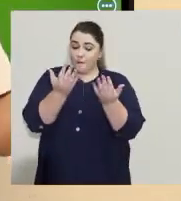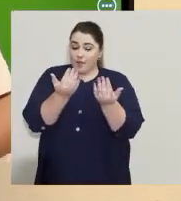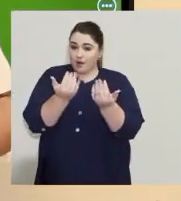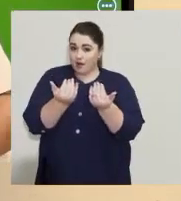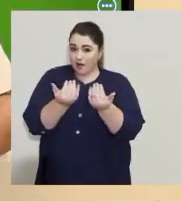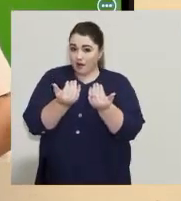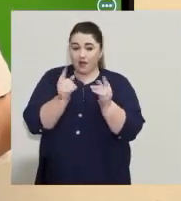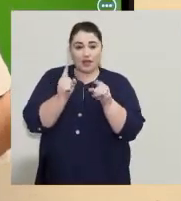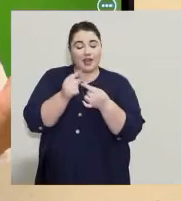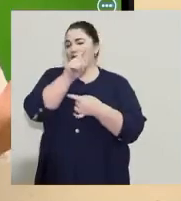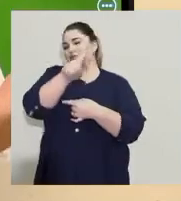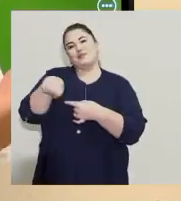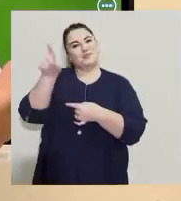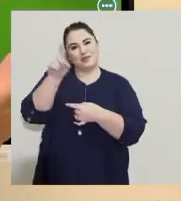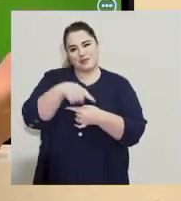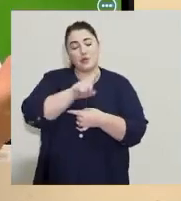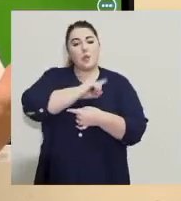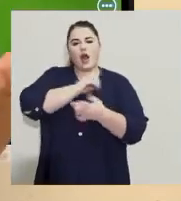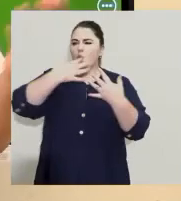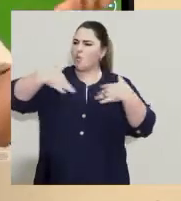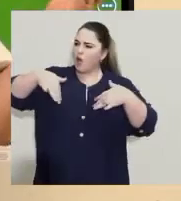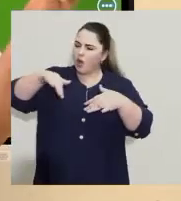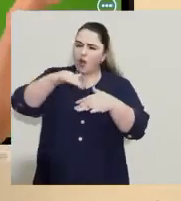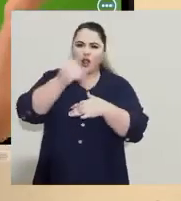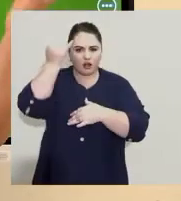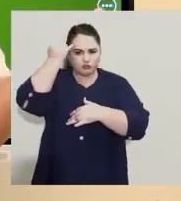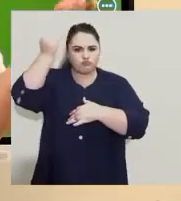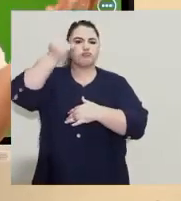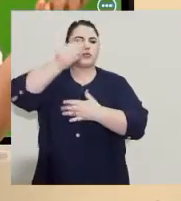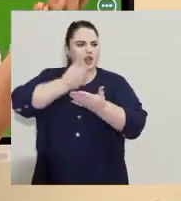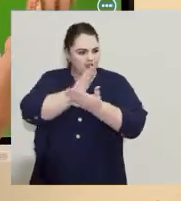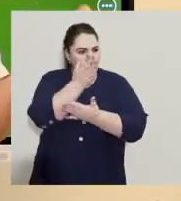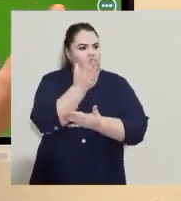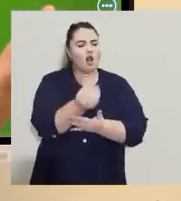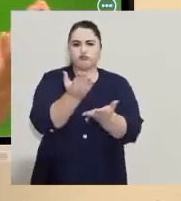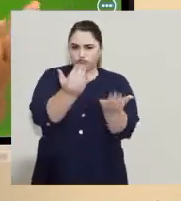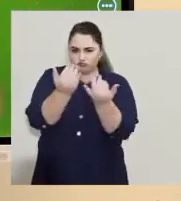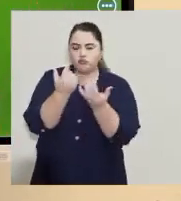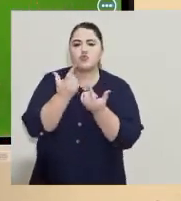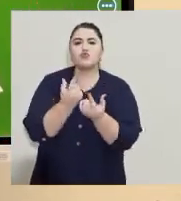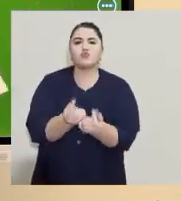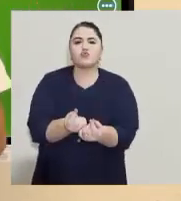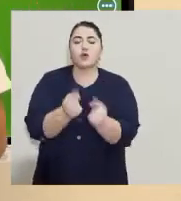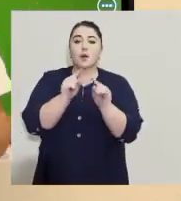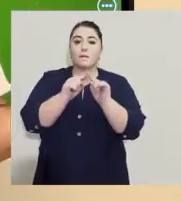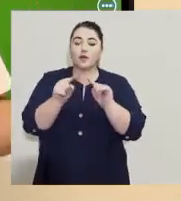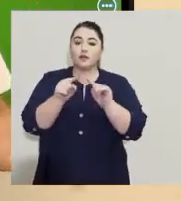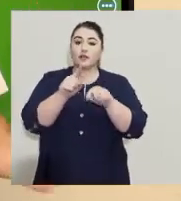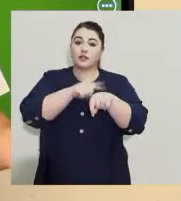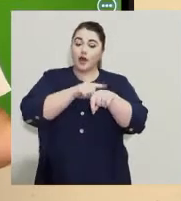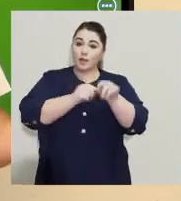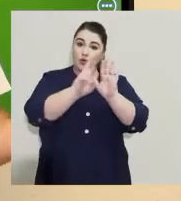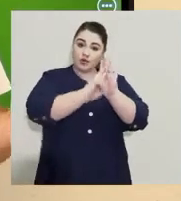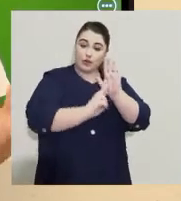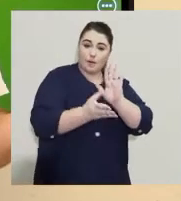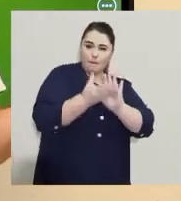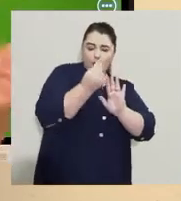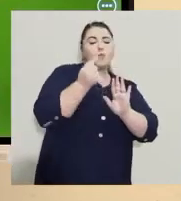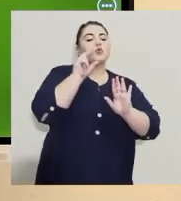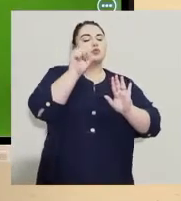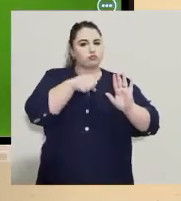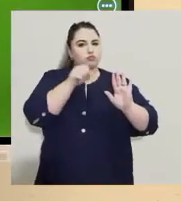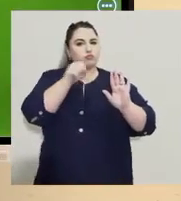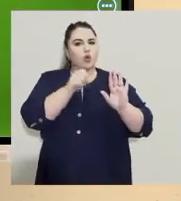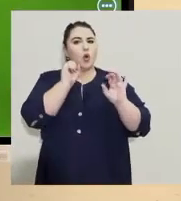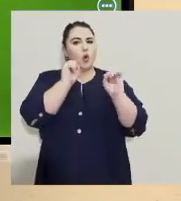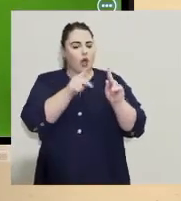your prediction? Now remember, a prediction can't be wrong because everybody has got the right to predict something. And in the end,